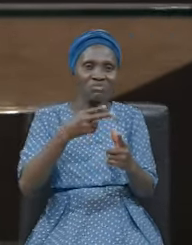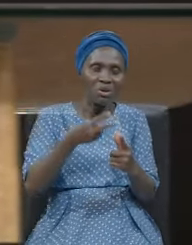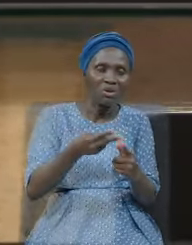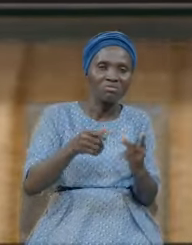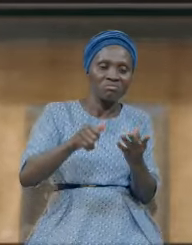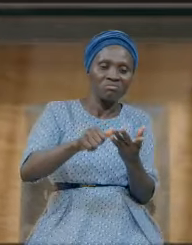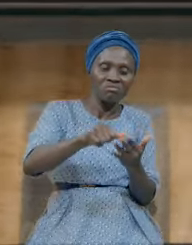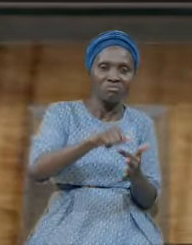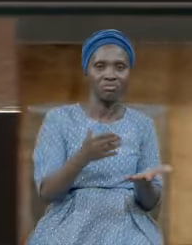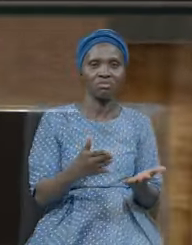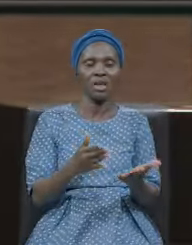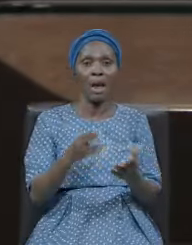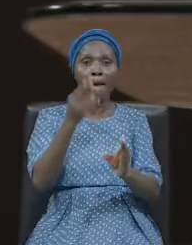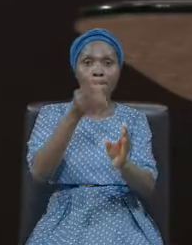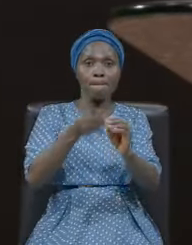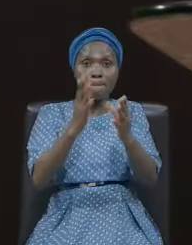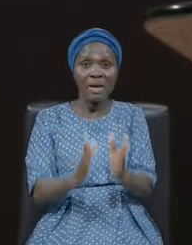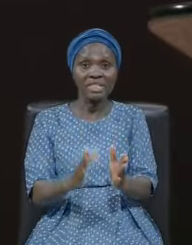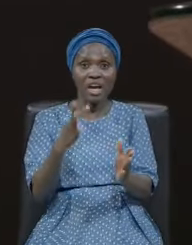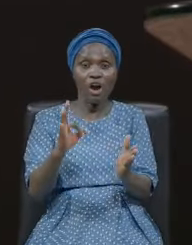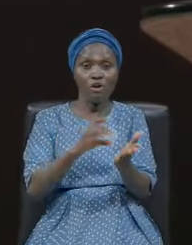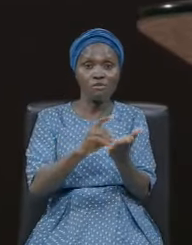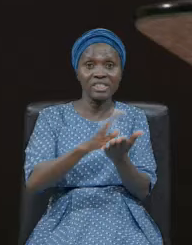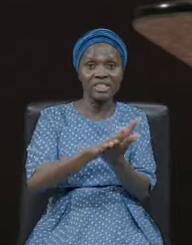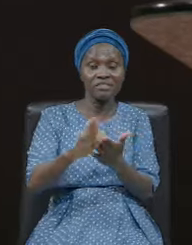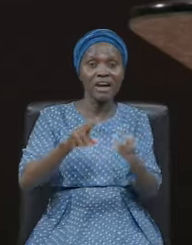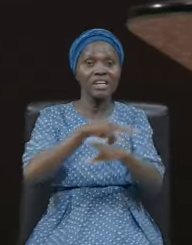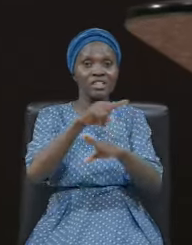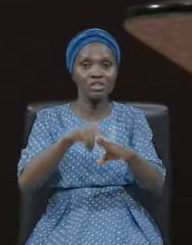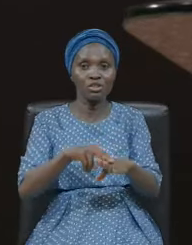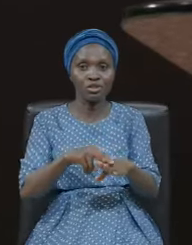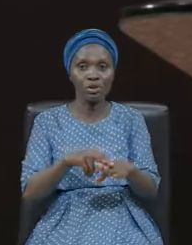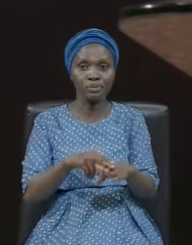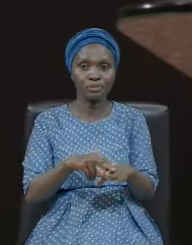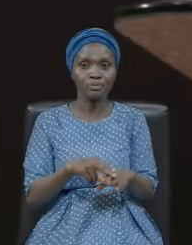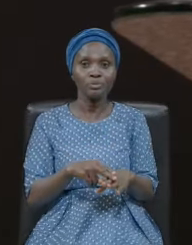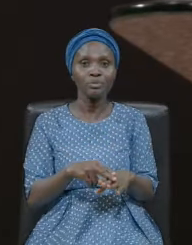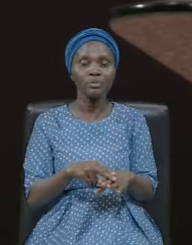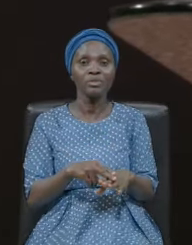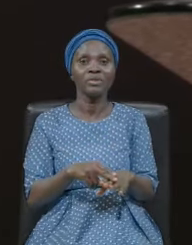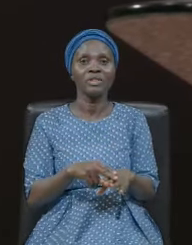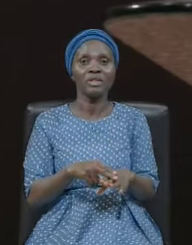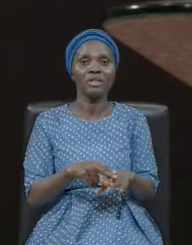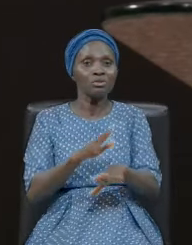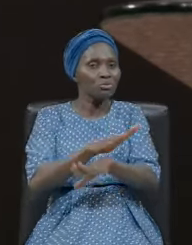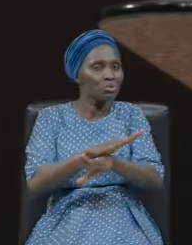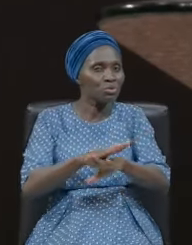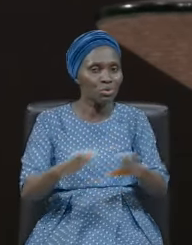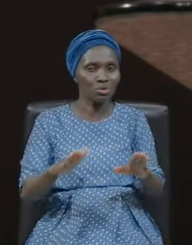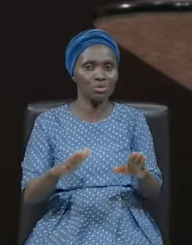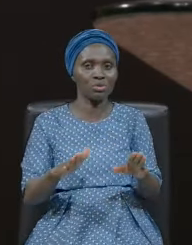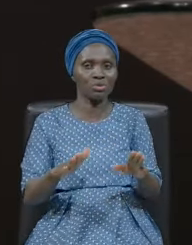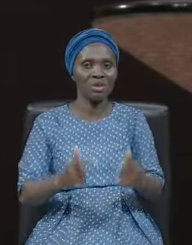the divine nature, they do not live partakers of the nature of God. They do not